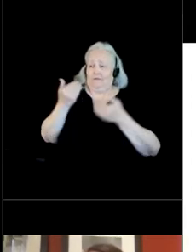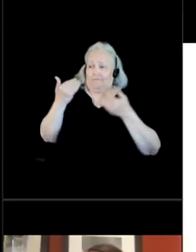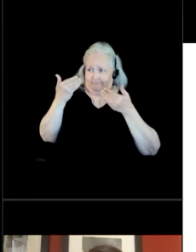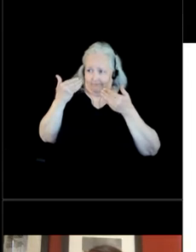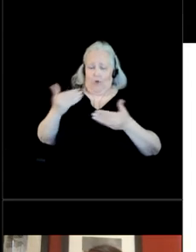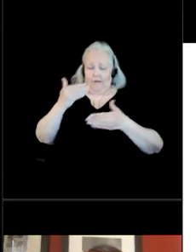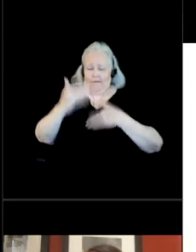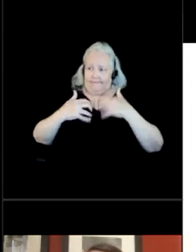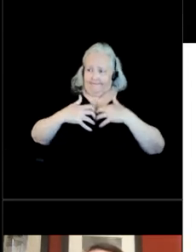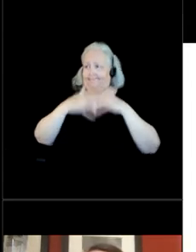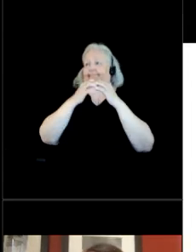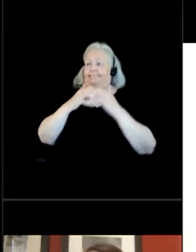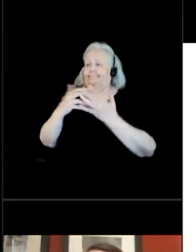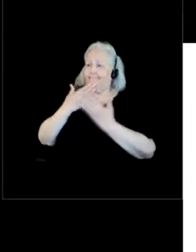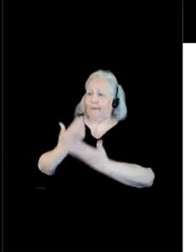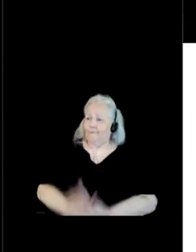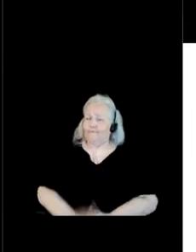going. Thank you.